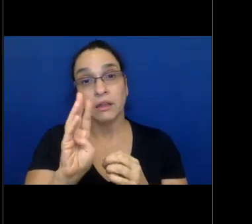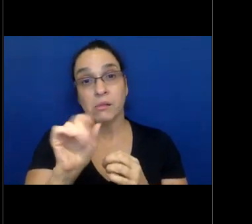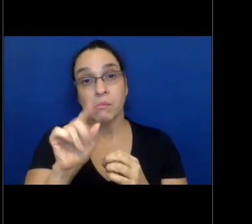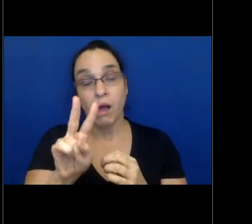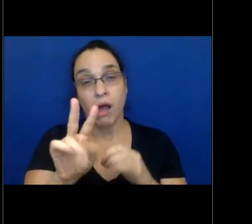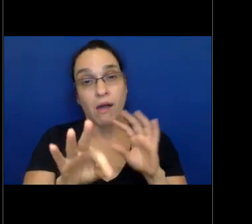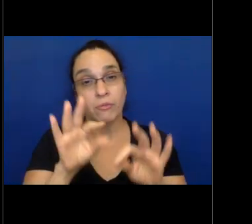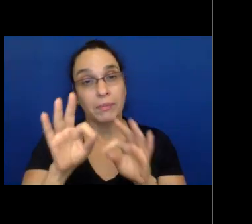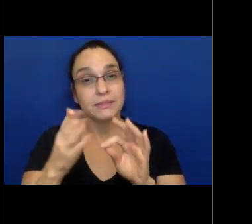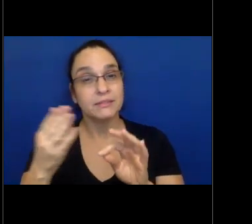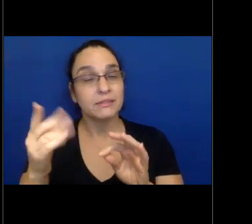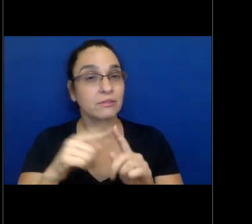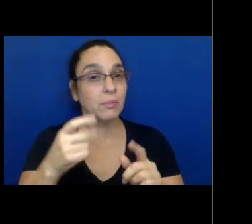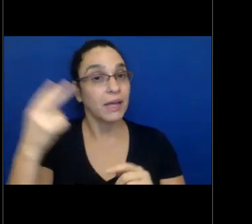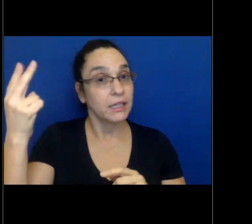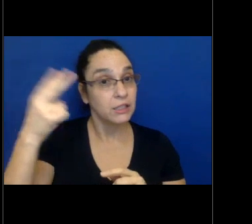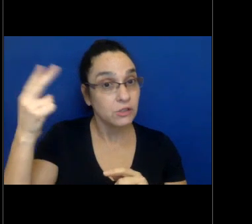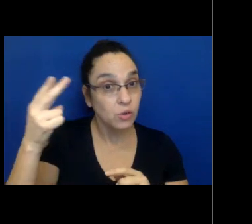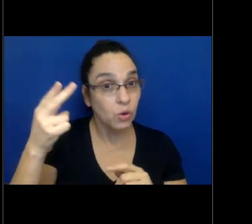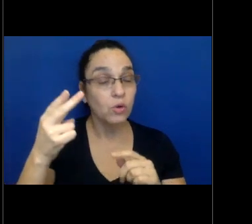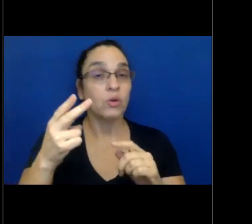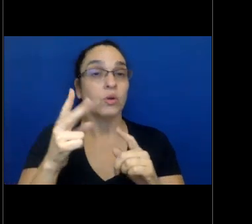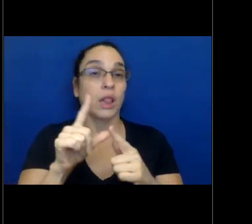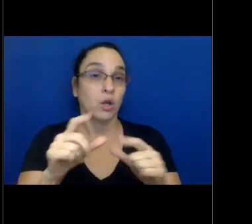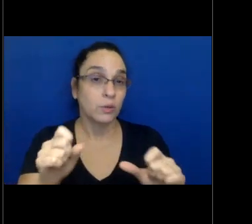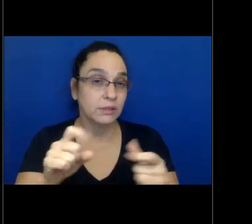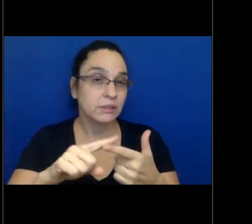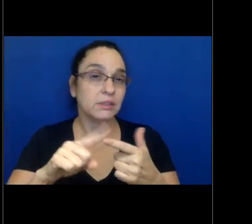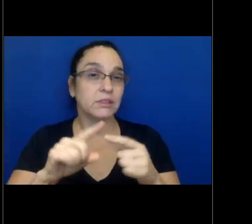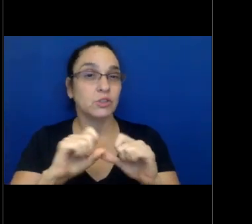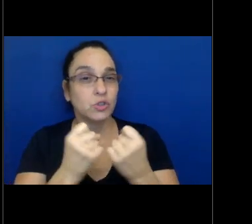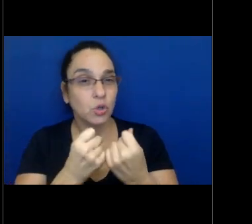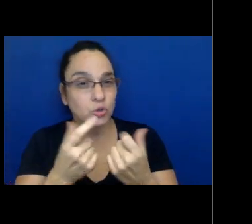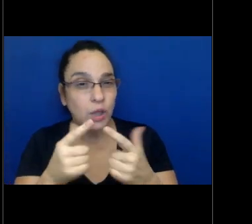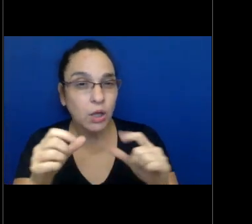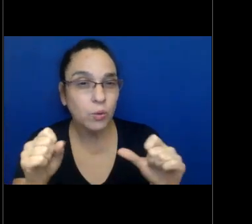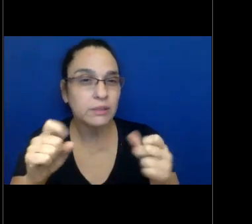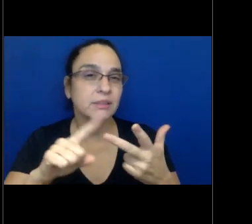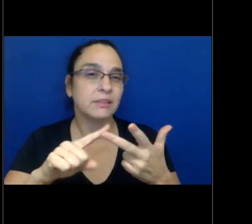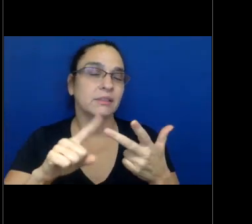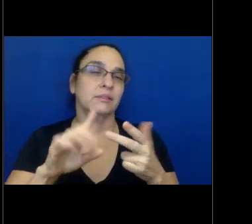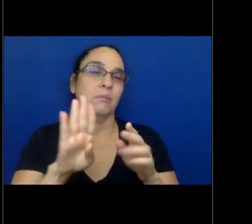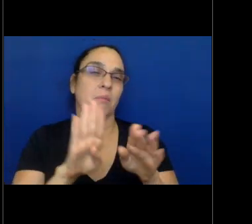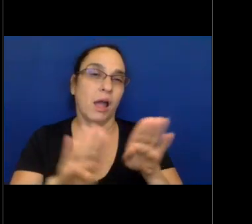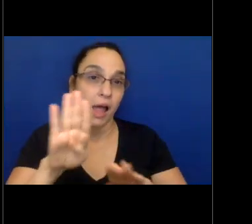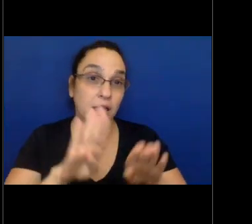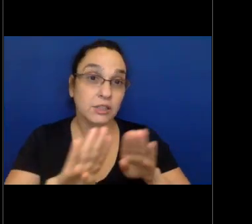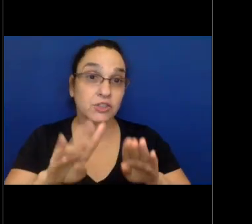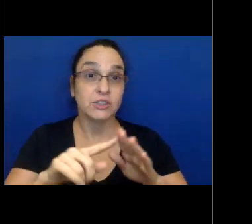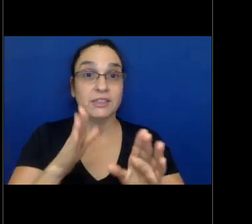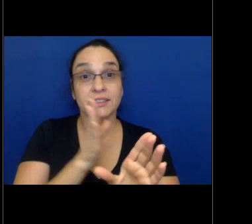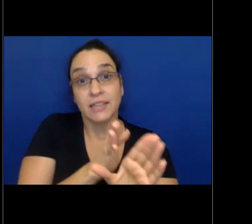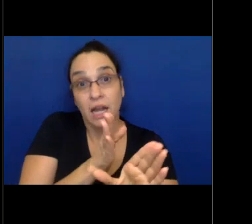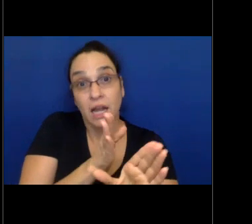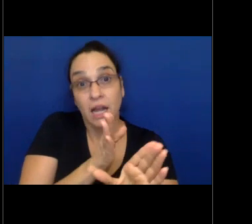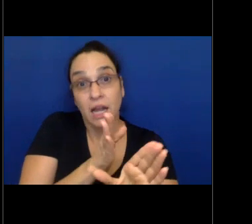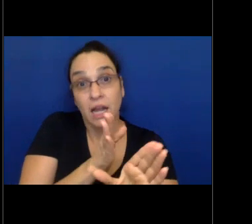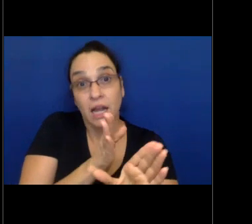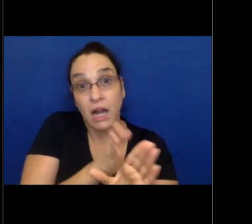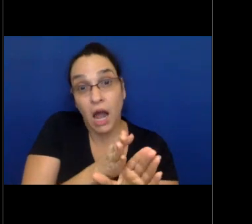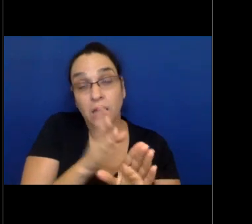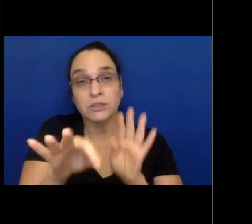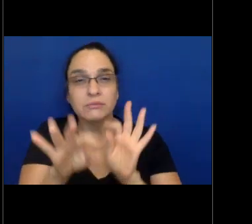historical linguistics, of course, to sociolinguistic, to biology, to psychology, and to the history of ideas. And